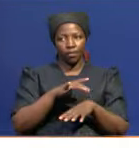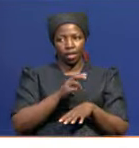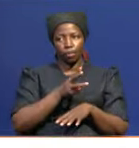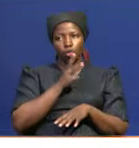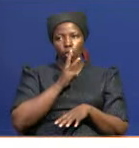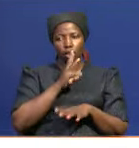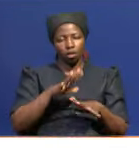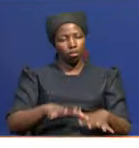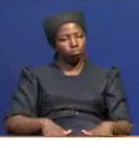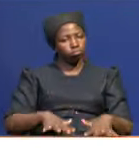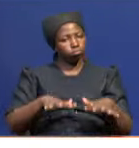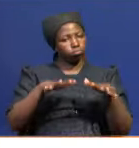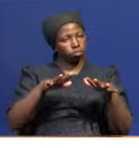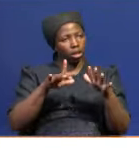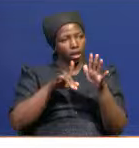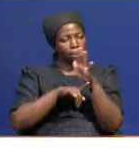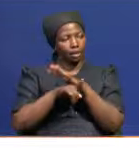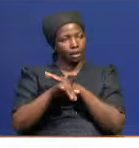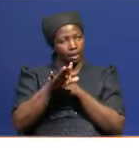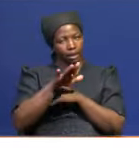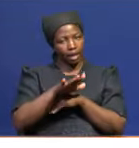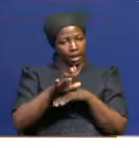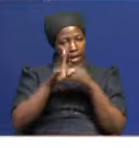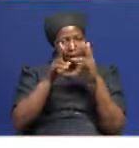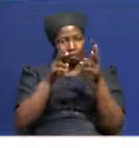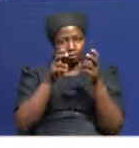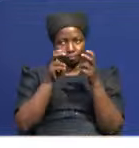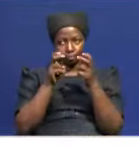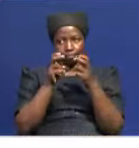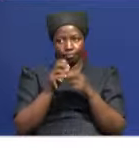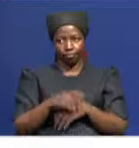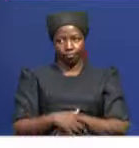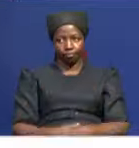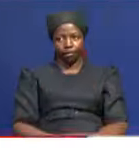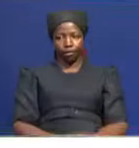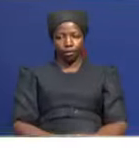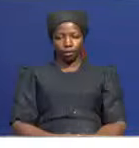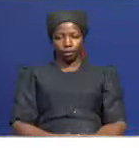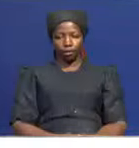floods in the area. Let's listen in.